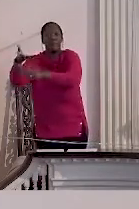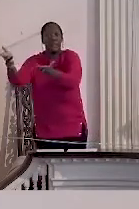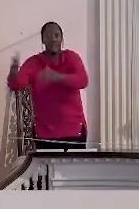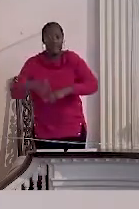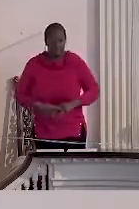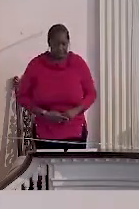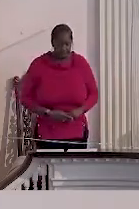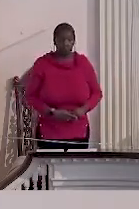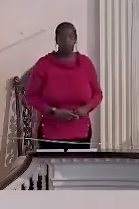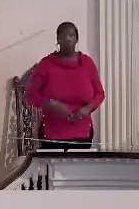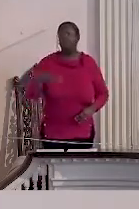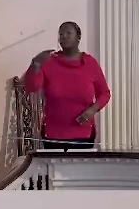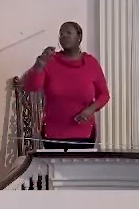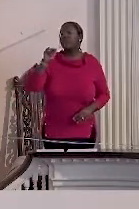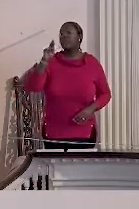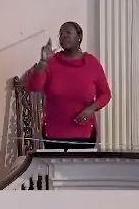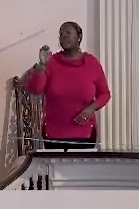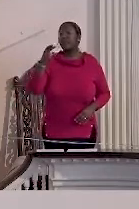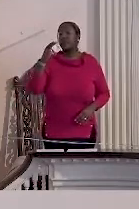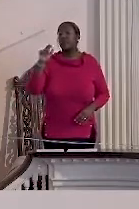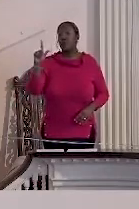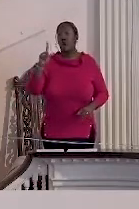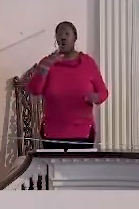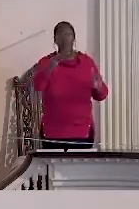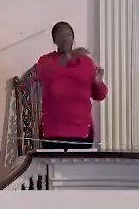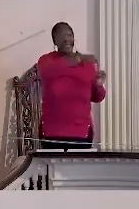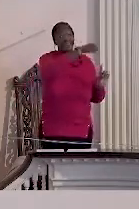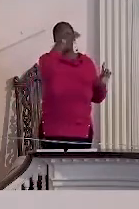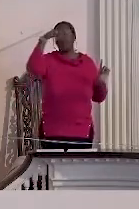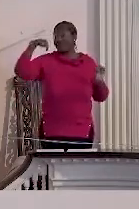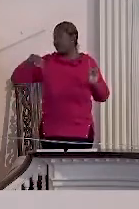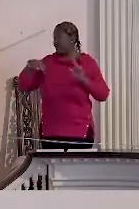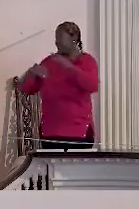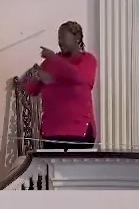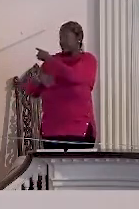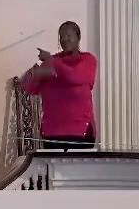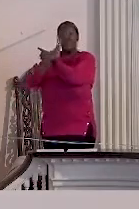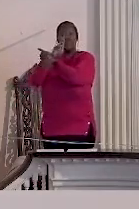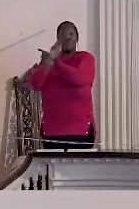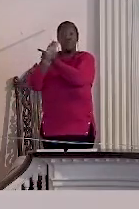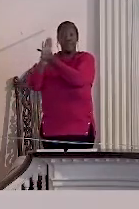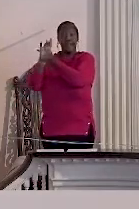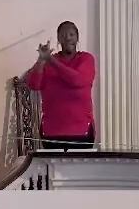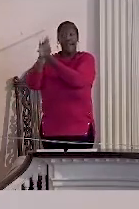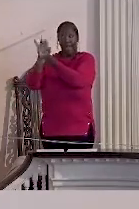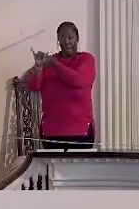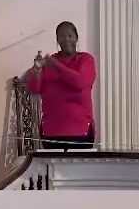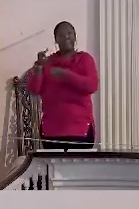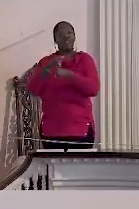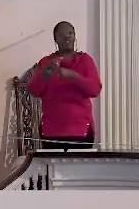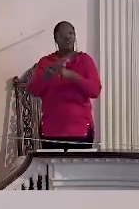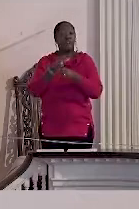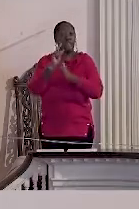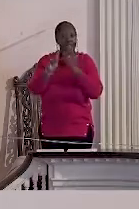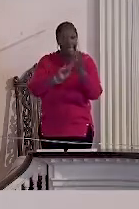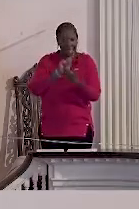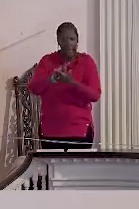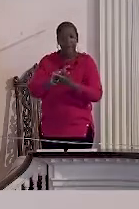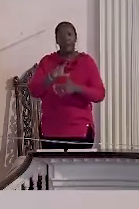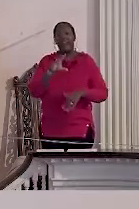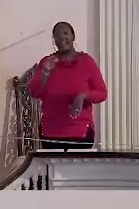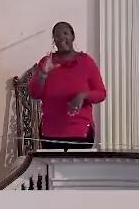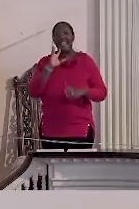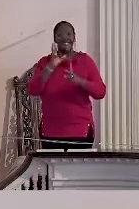Hall, on your way to the Reeb Lobby, where coffee hour will be this afternoon, and where the caring table has been set